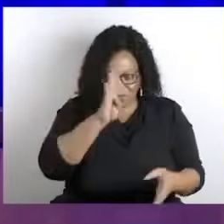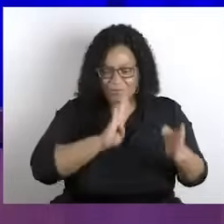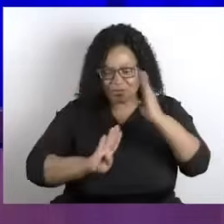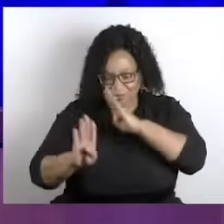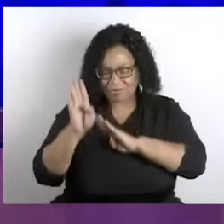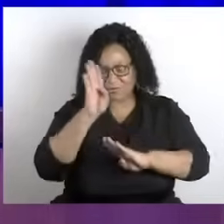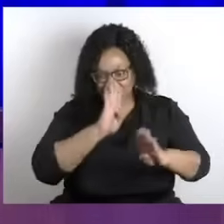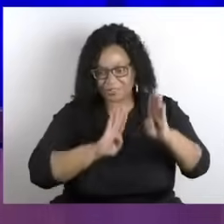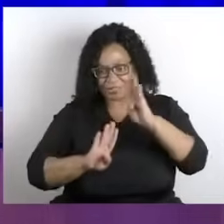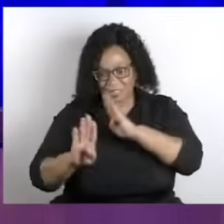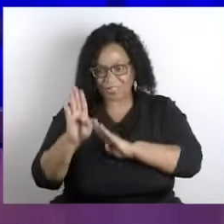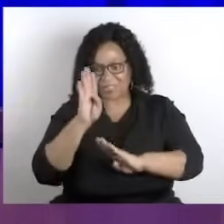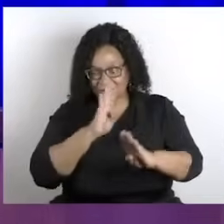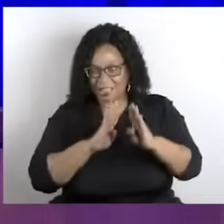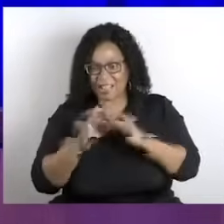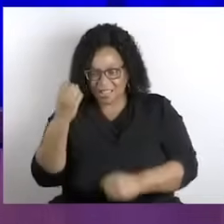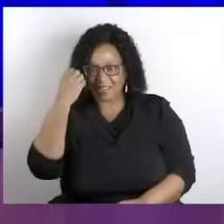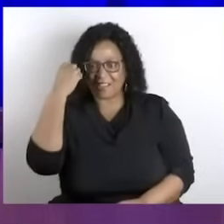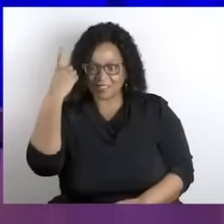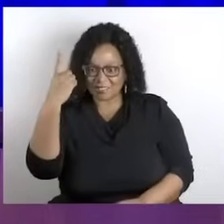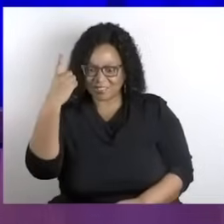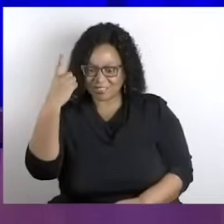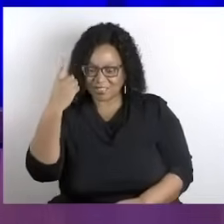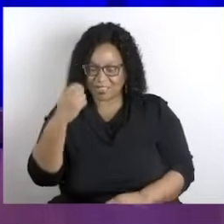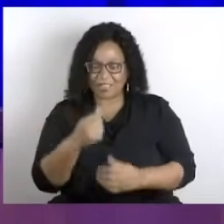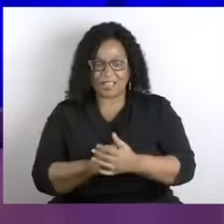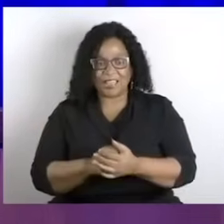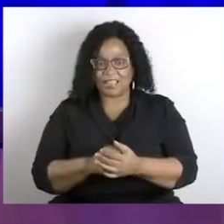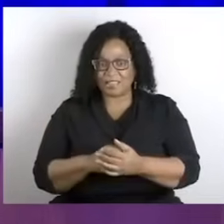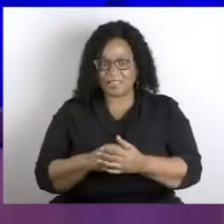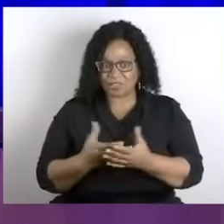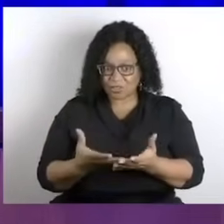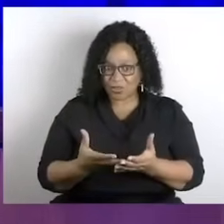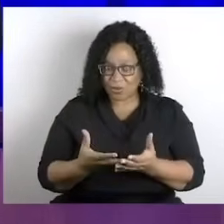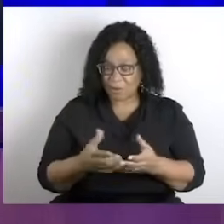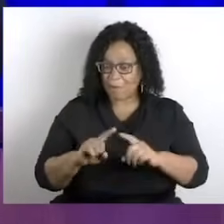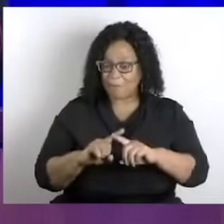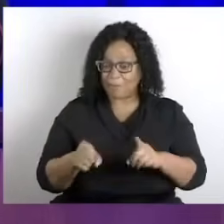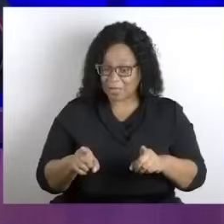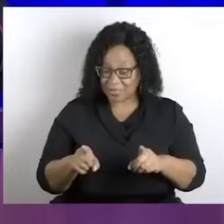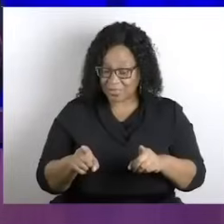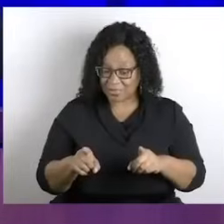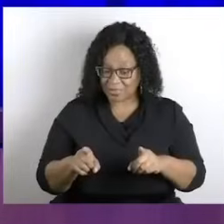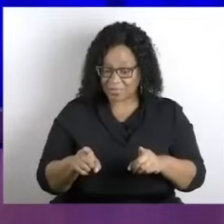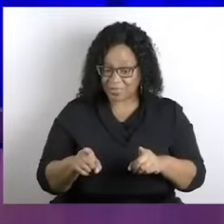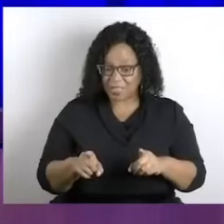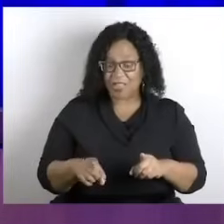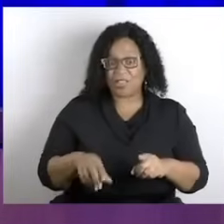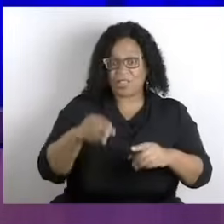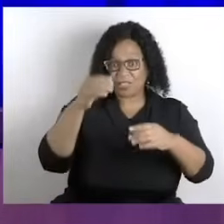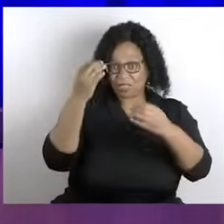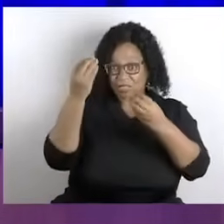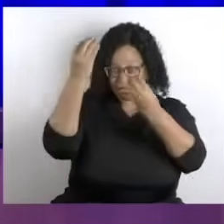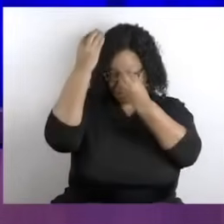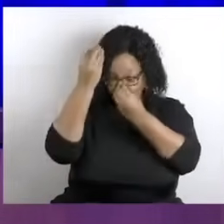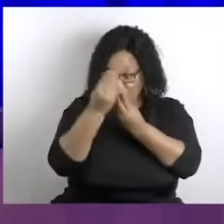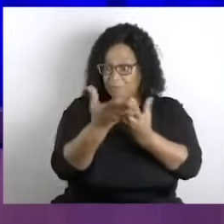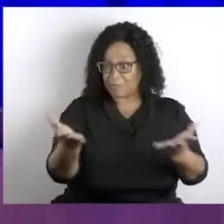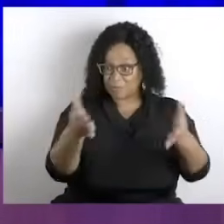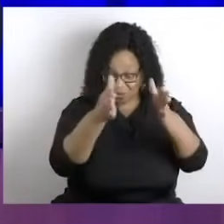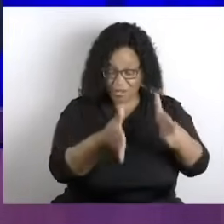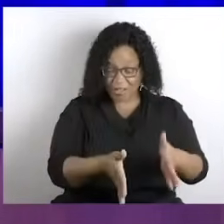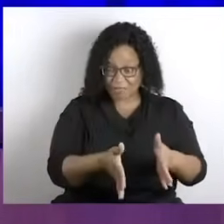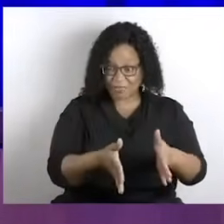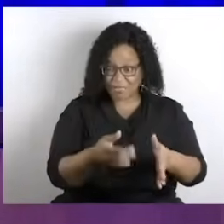I understand that you don't want to go through what you're going through right now. But then here comes Jeremiah chapter 29 at